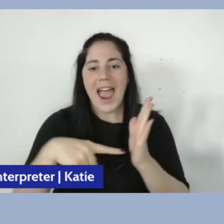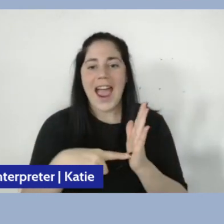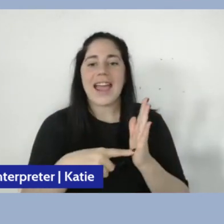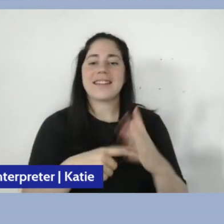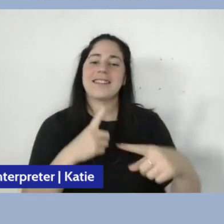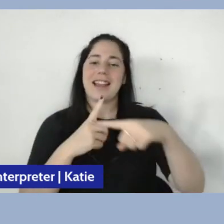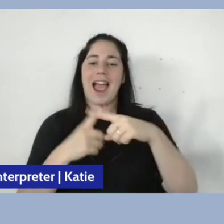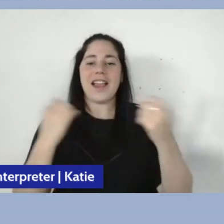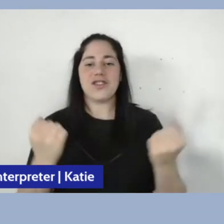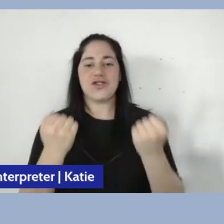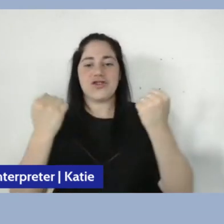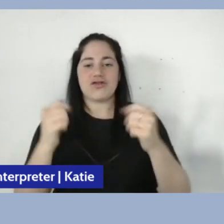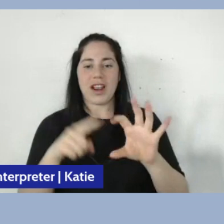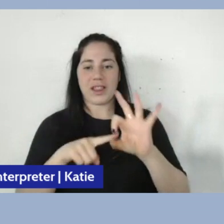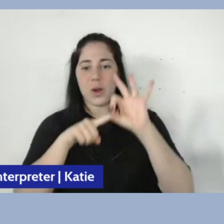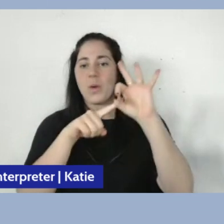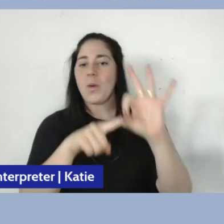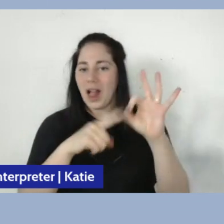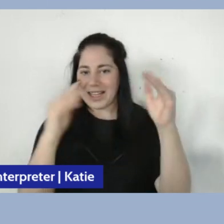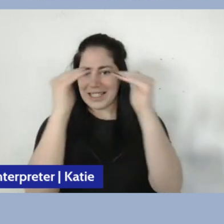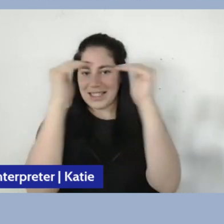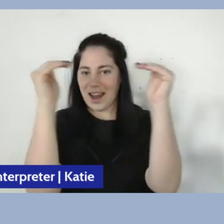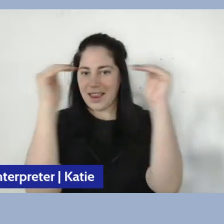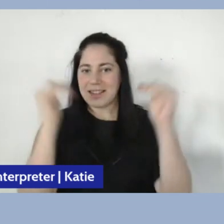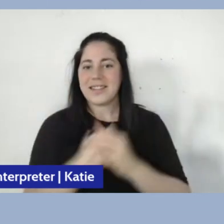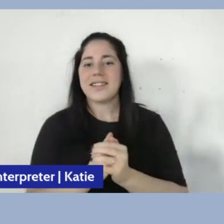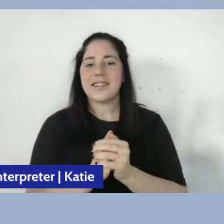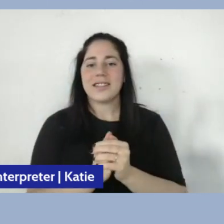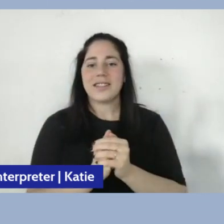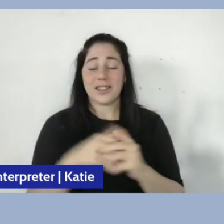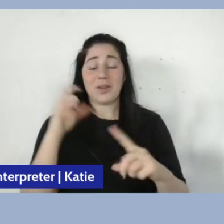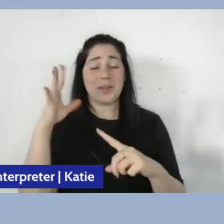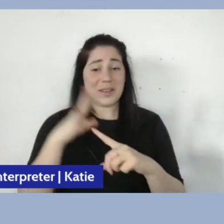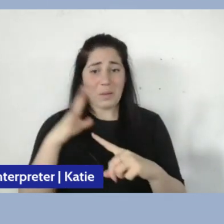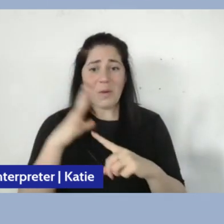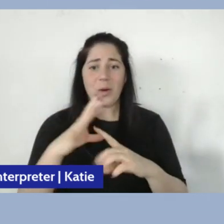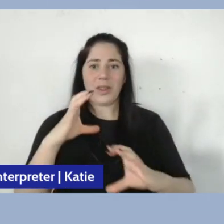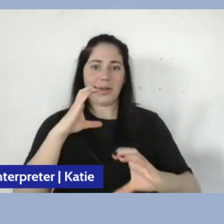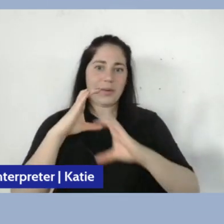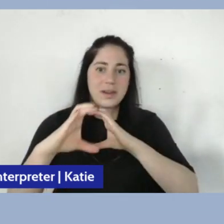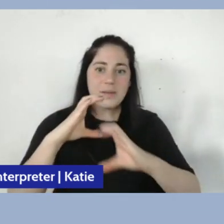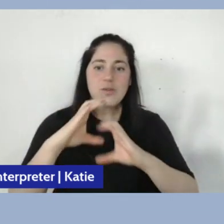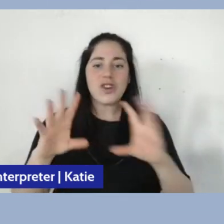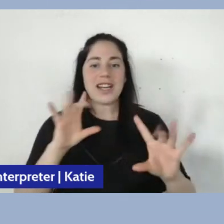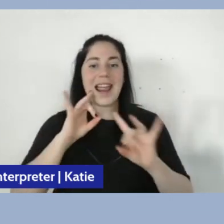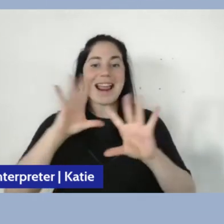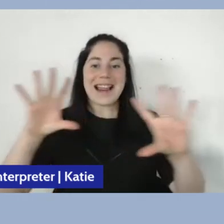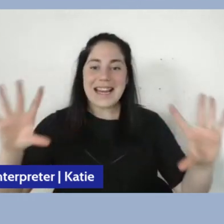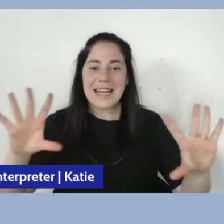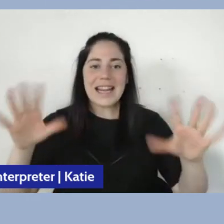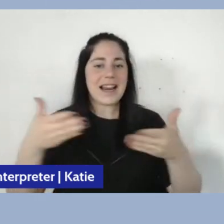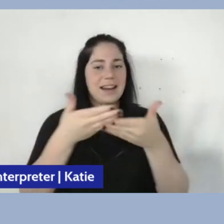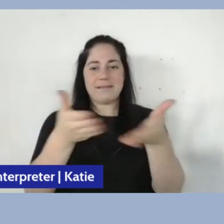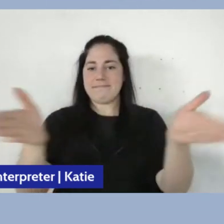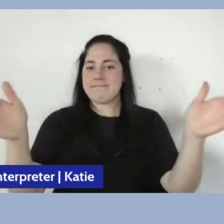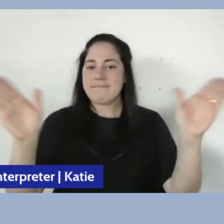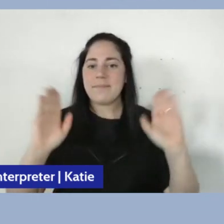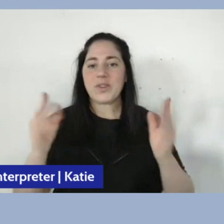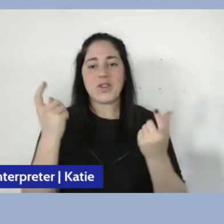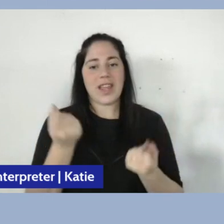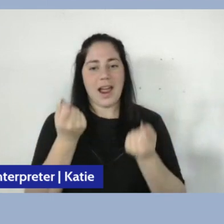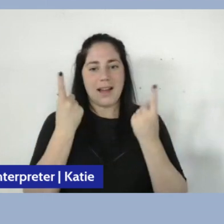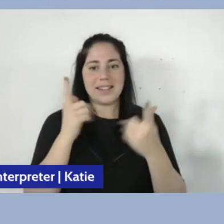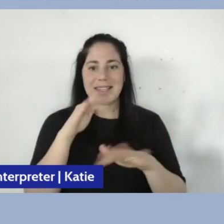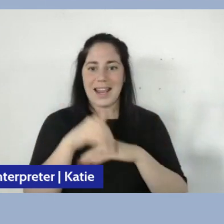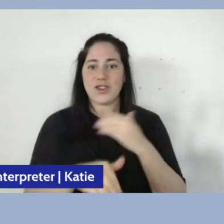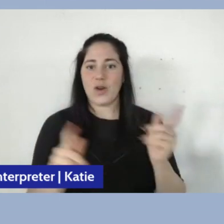for everybody that we communicate clearly and widely with as many people as possible so they understand what those changes mean.